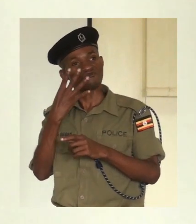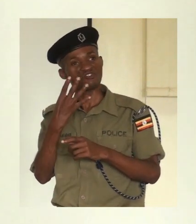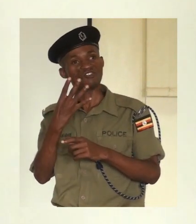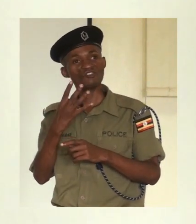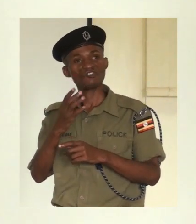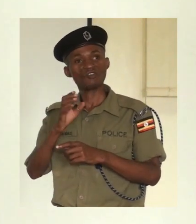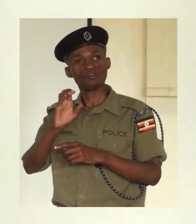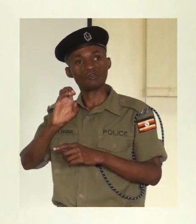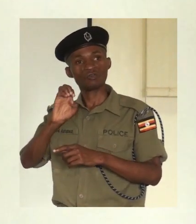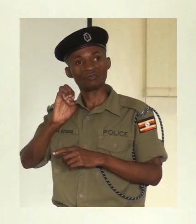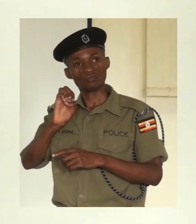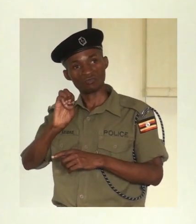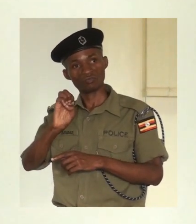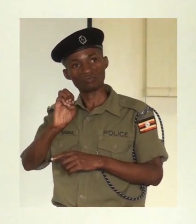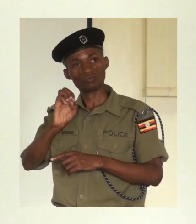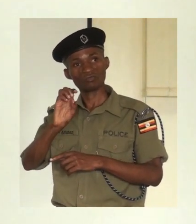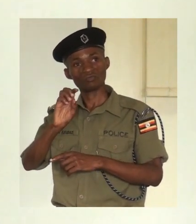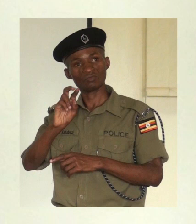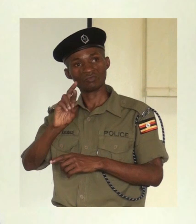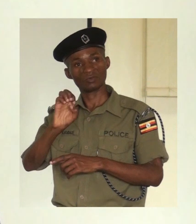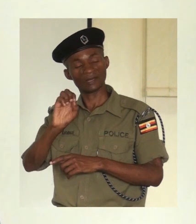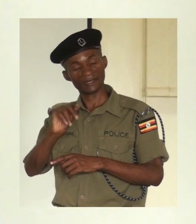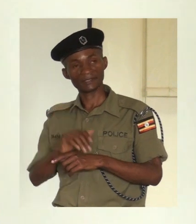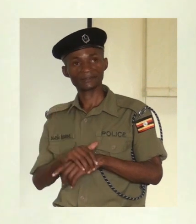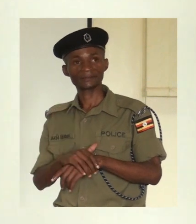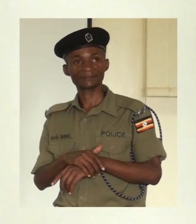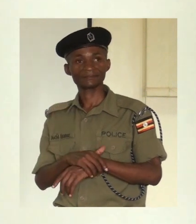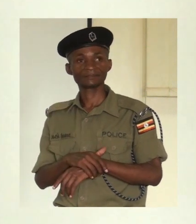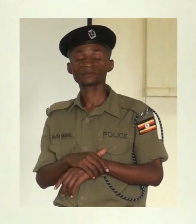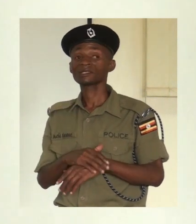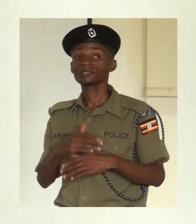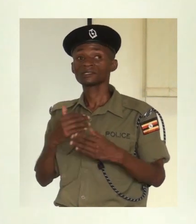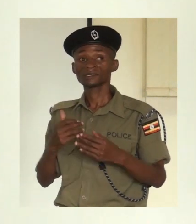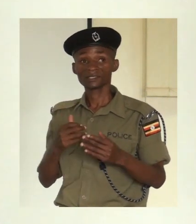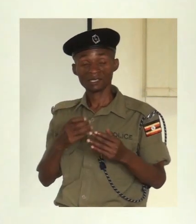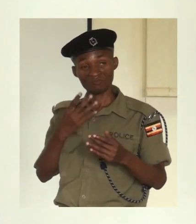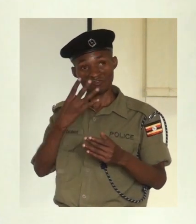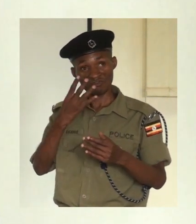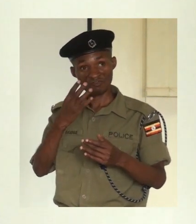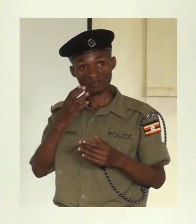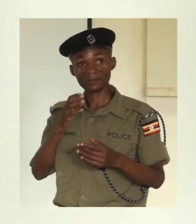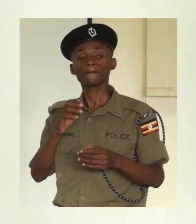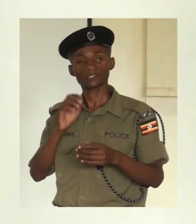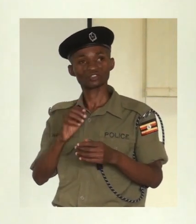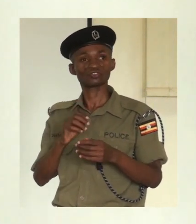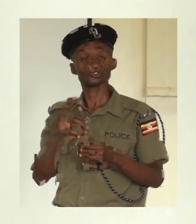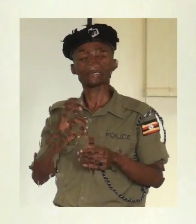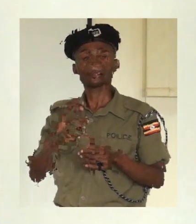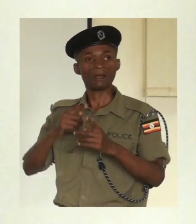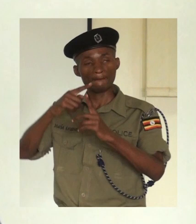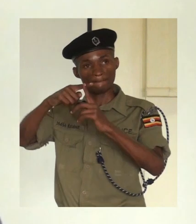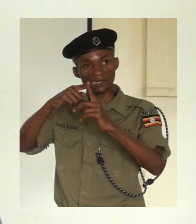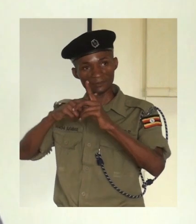of the 8, 9, or 10 subjects. And these 4 credits should include mathematics